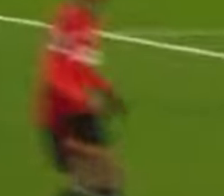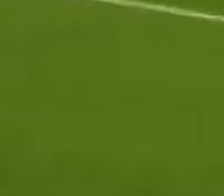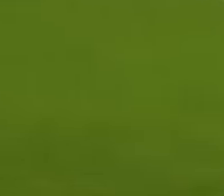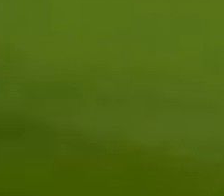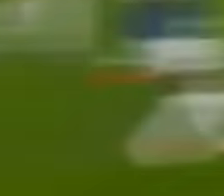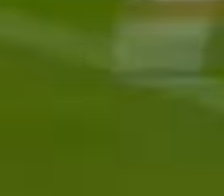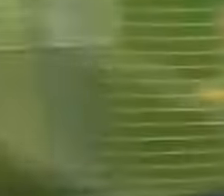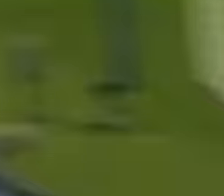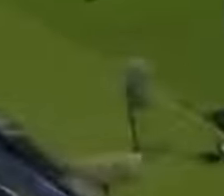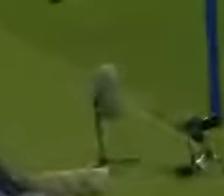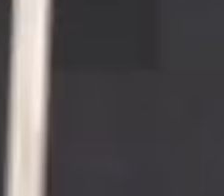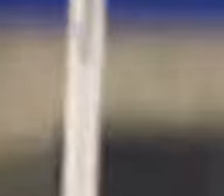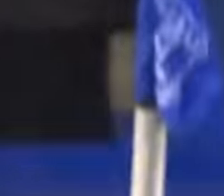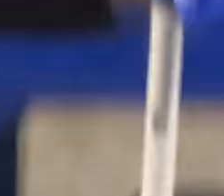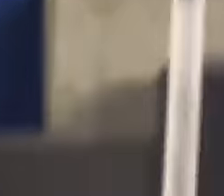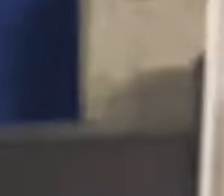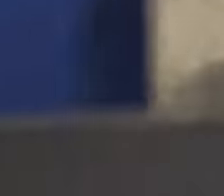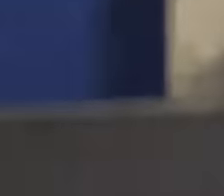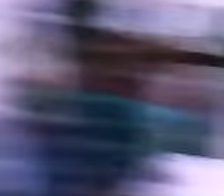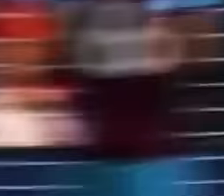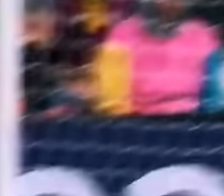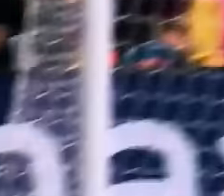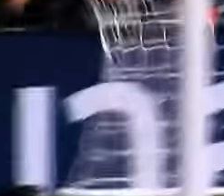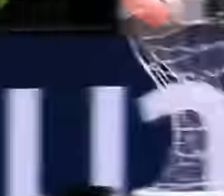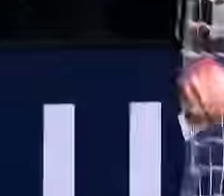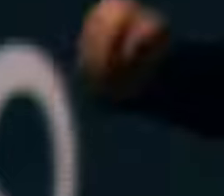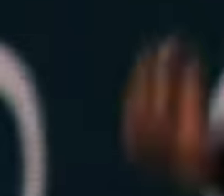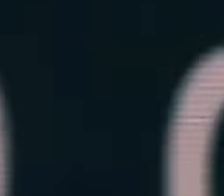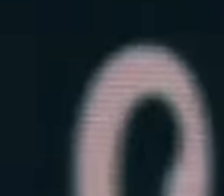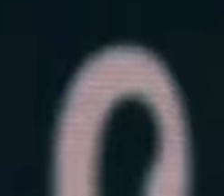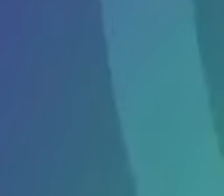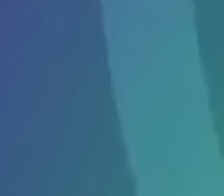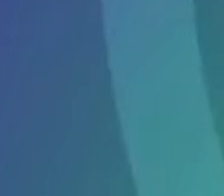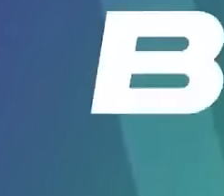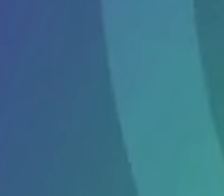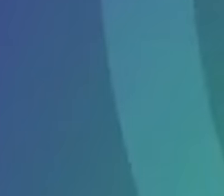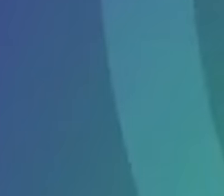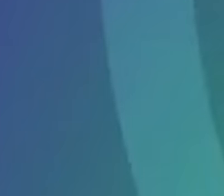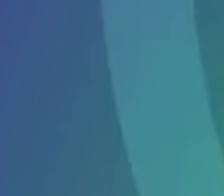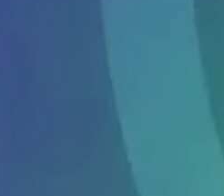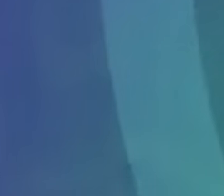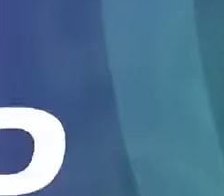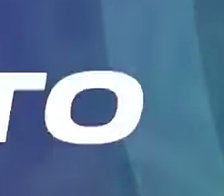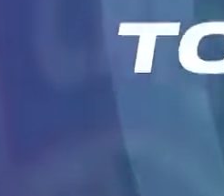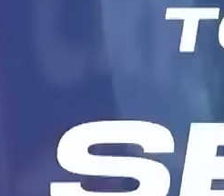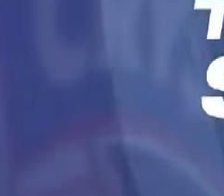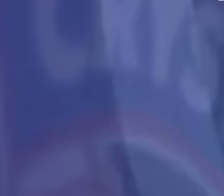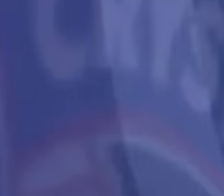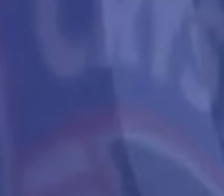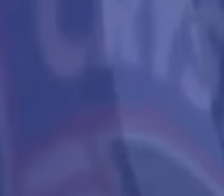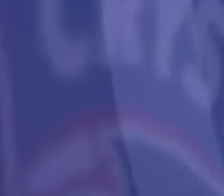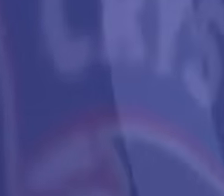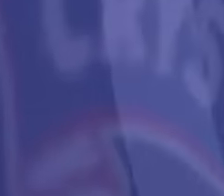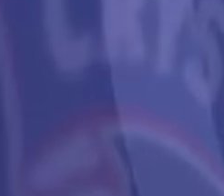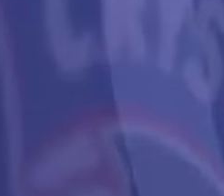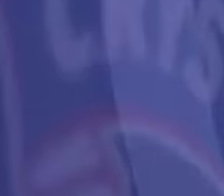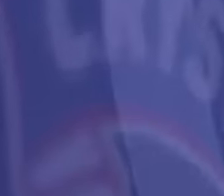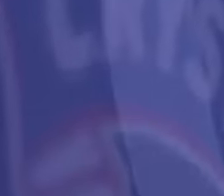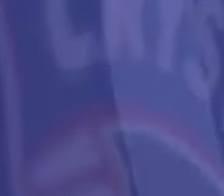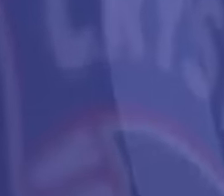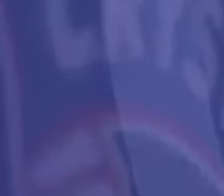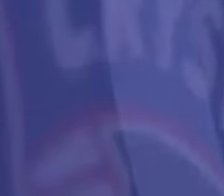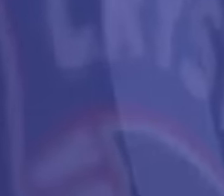or download the C Sport app to catch all the action. C Sport, the best way to see sports.